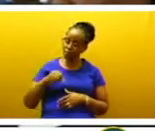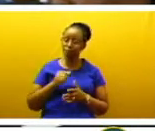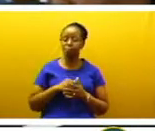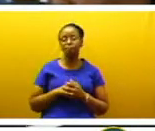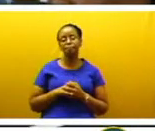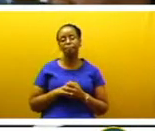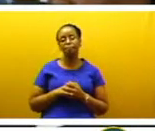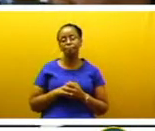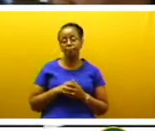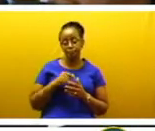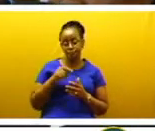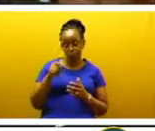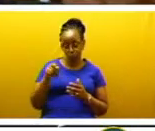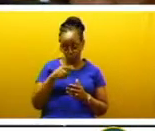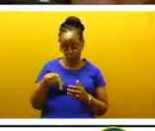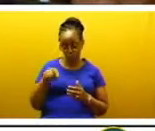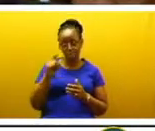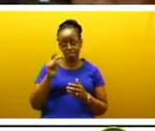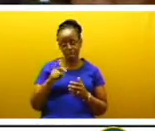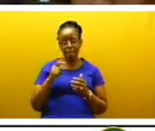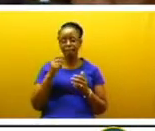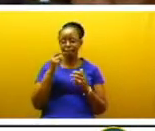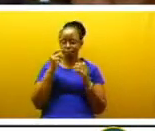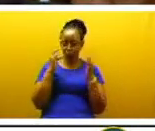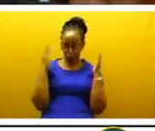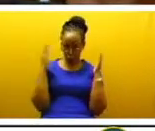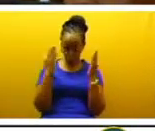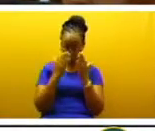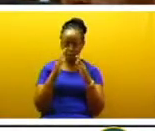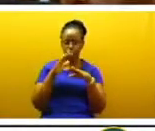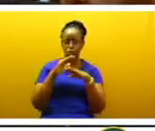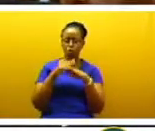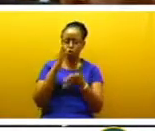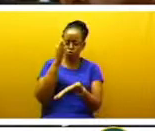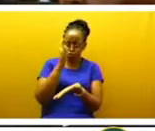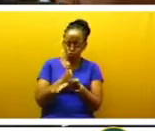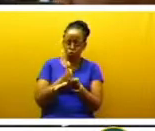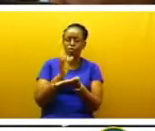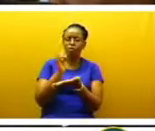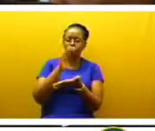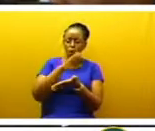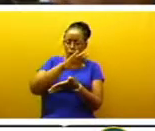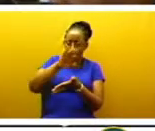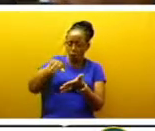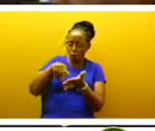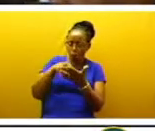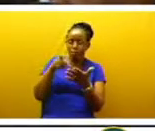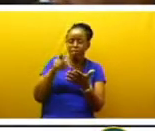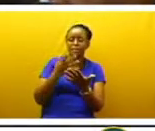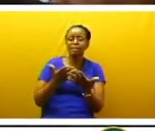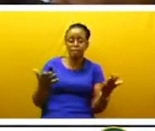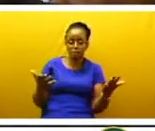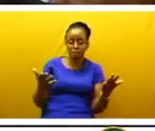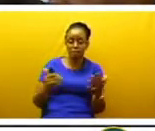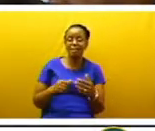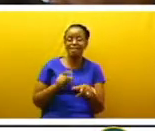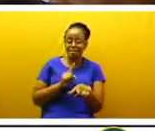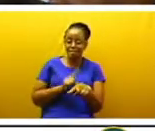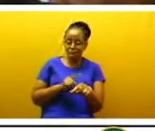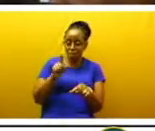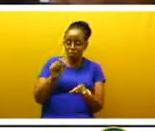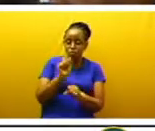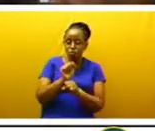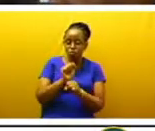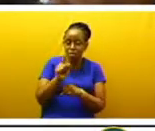that is what we look at, the substantive truth of all these things. And in that, once you do this, it